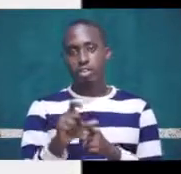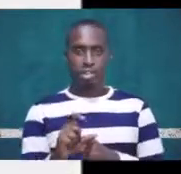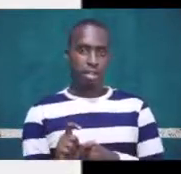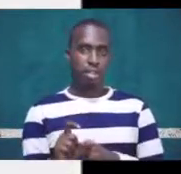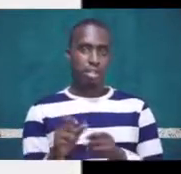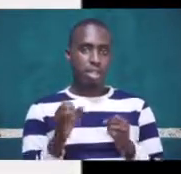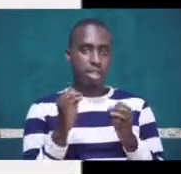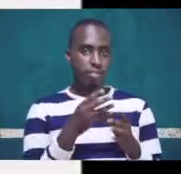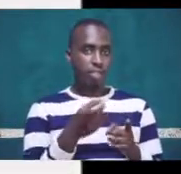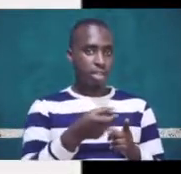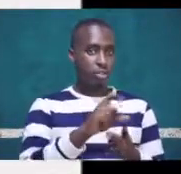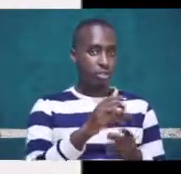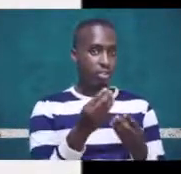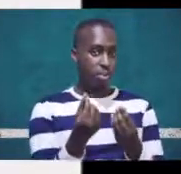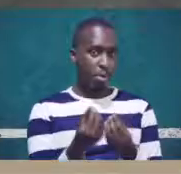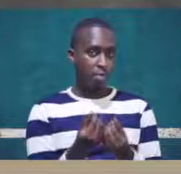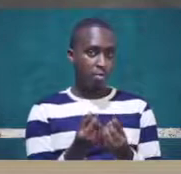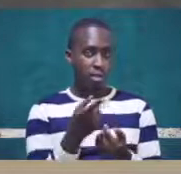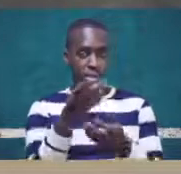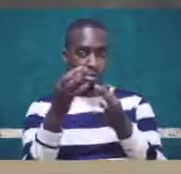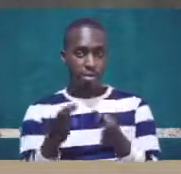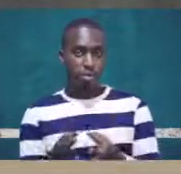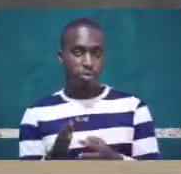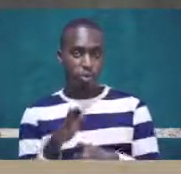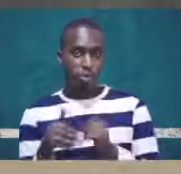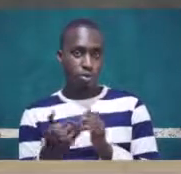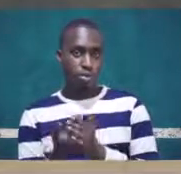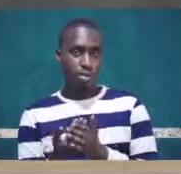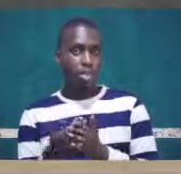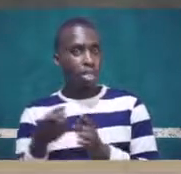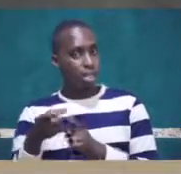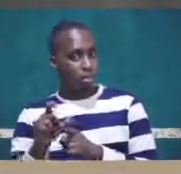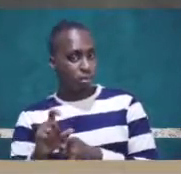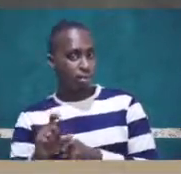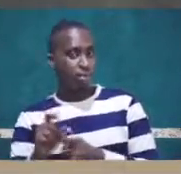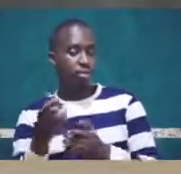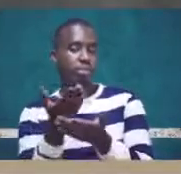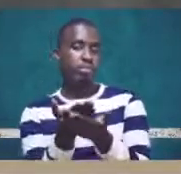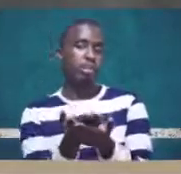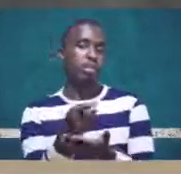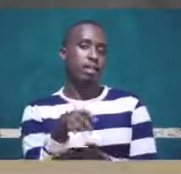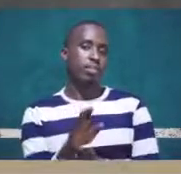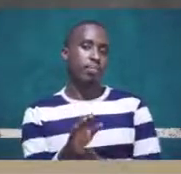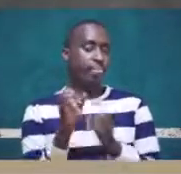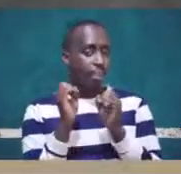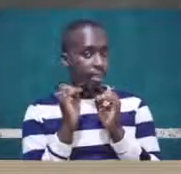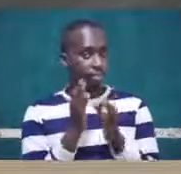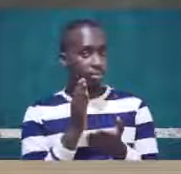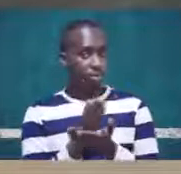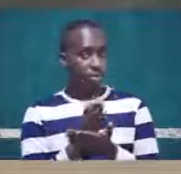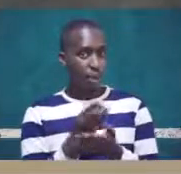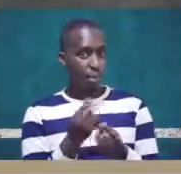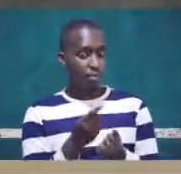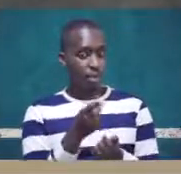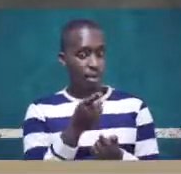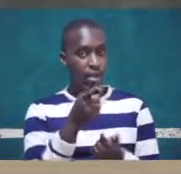The increase in price for these goods of ostentation will increase their demand. And when prices